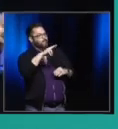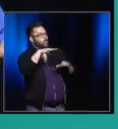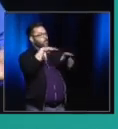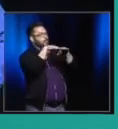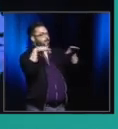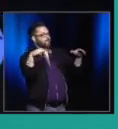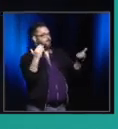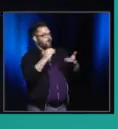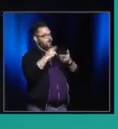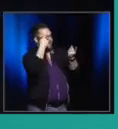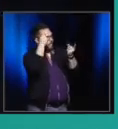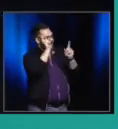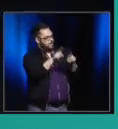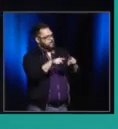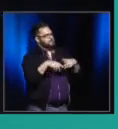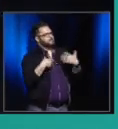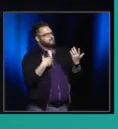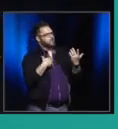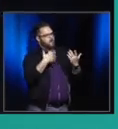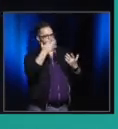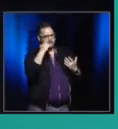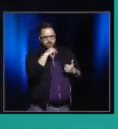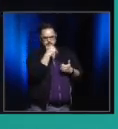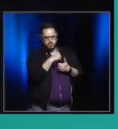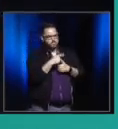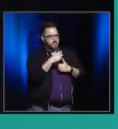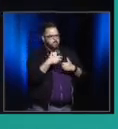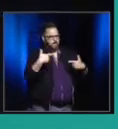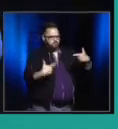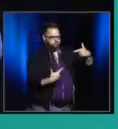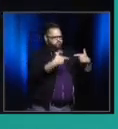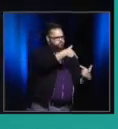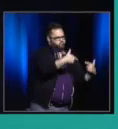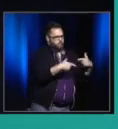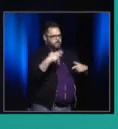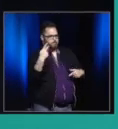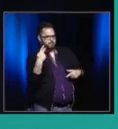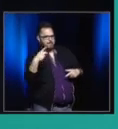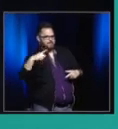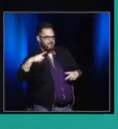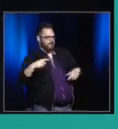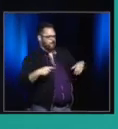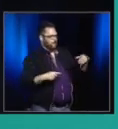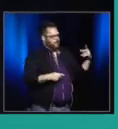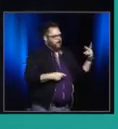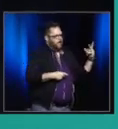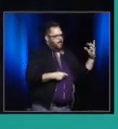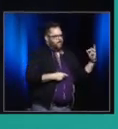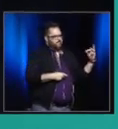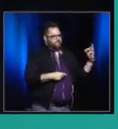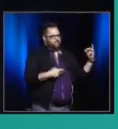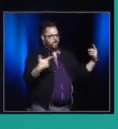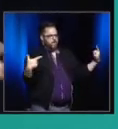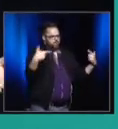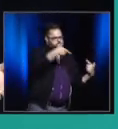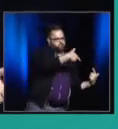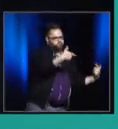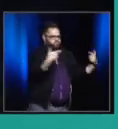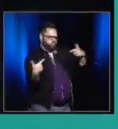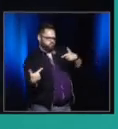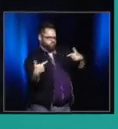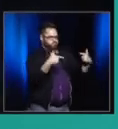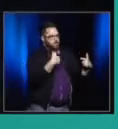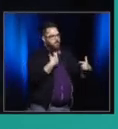In 2006, I was watching this big fight between the PD and KS alliances, and I thought, oh, this is terrible. They've been friends for